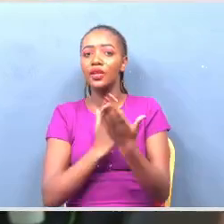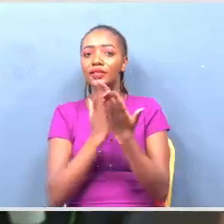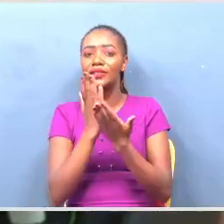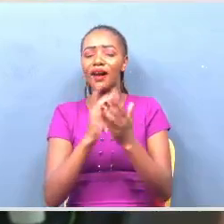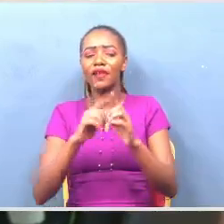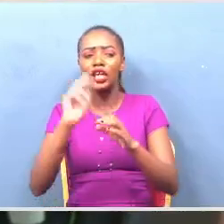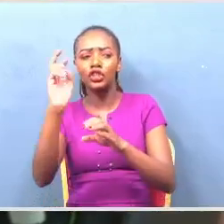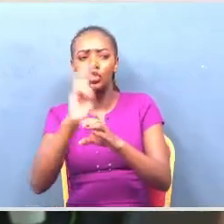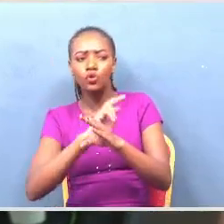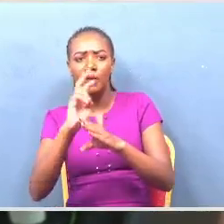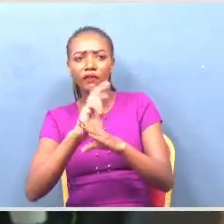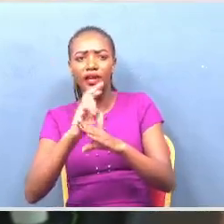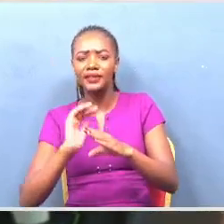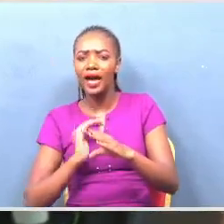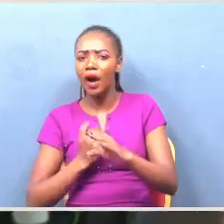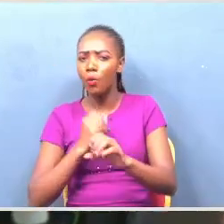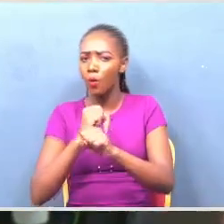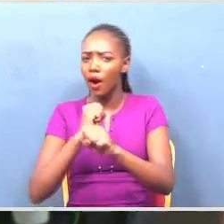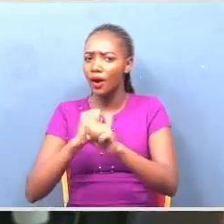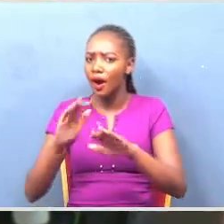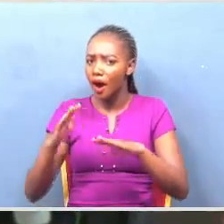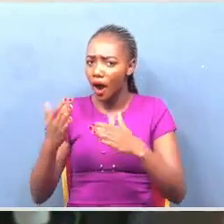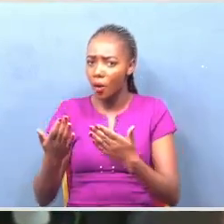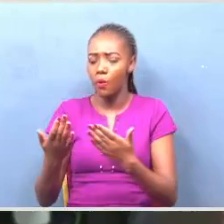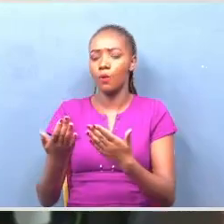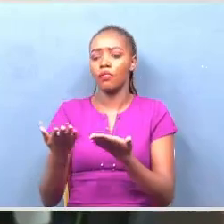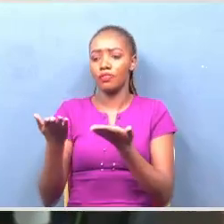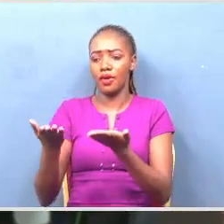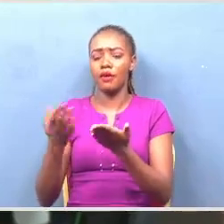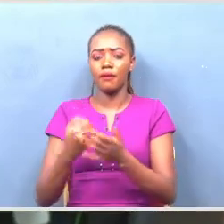oversee what we do in the executive.